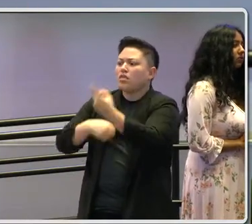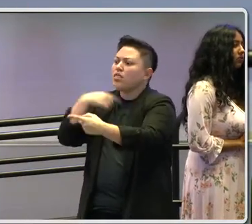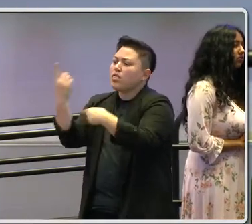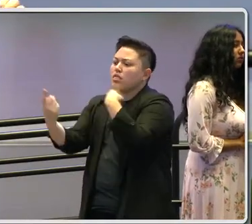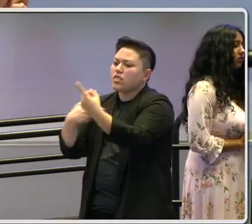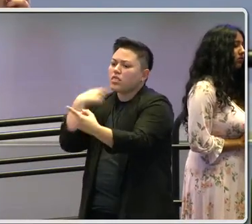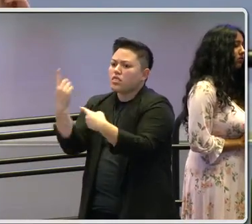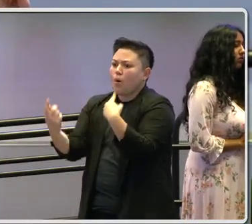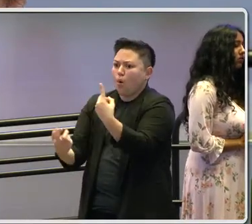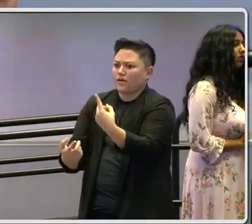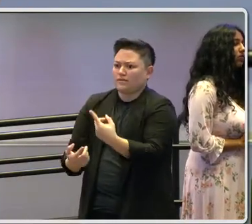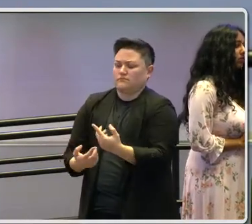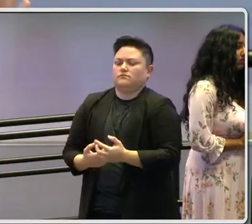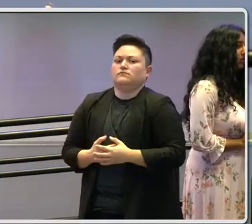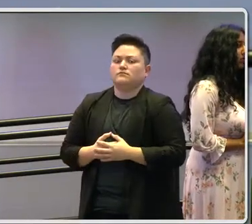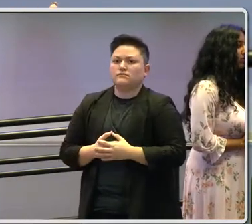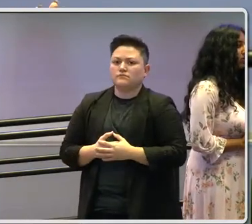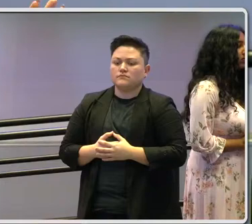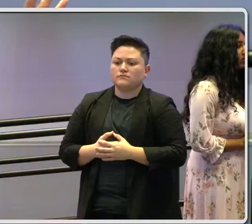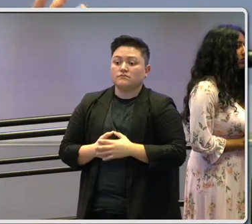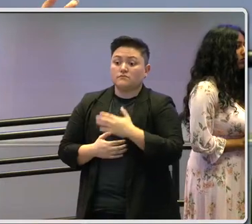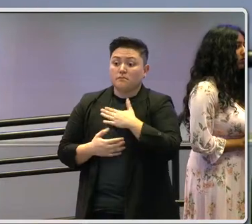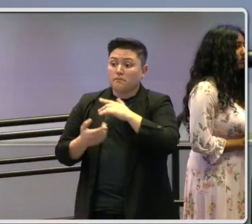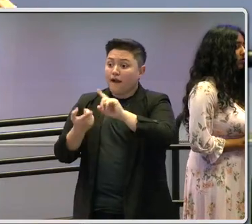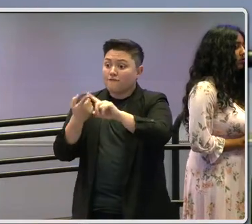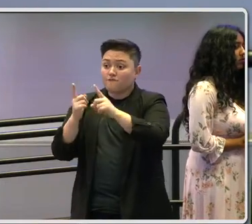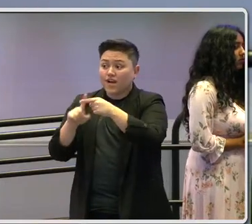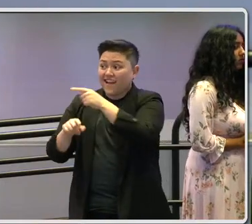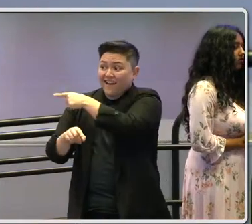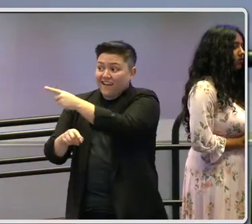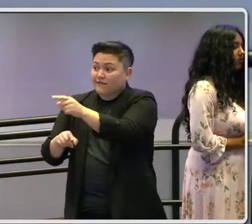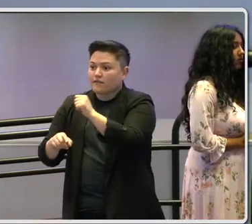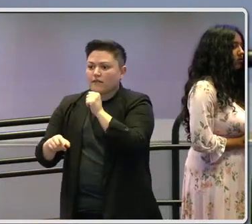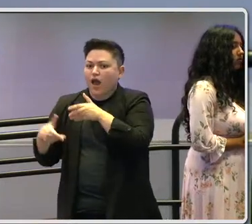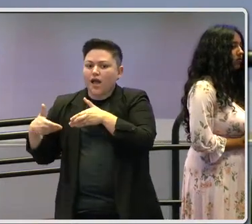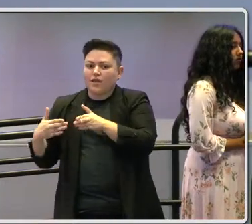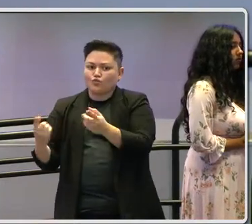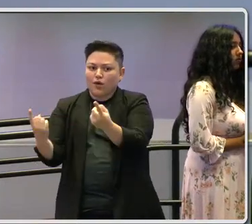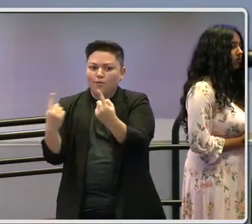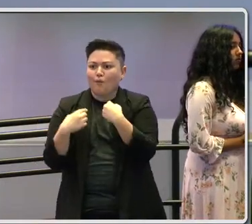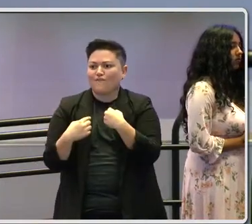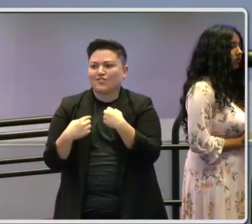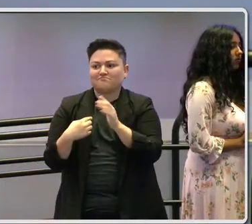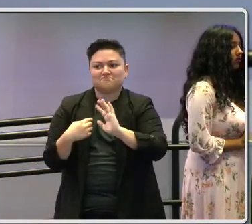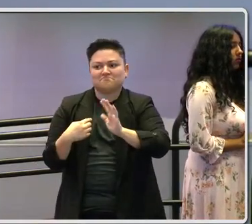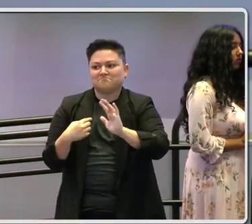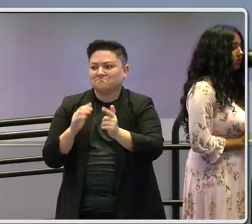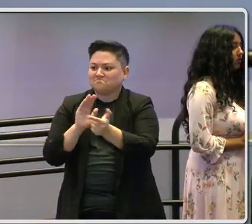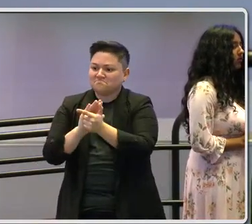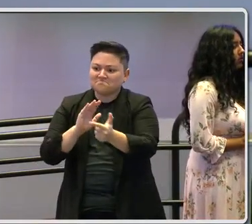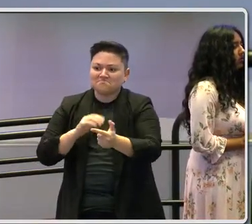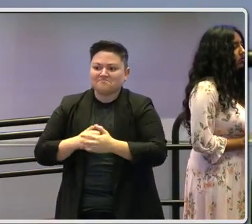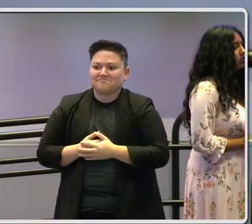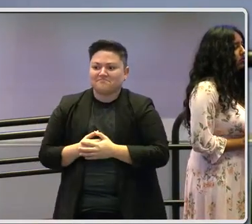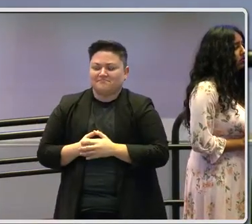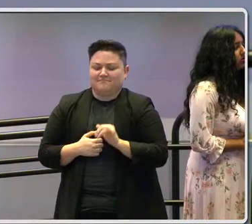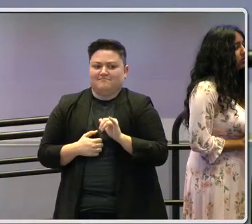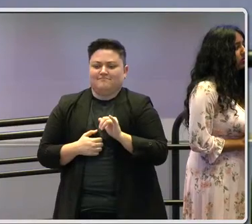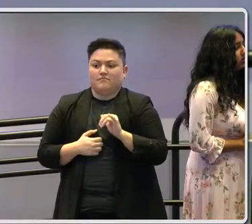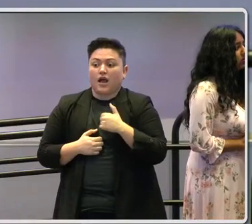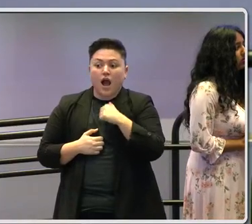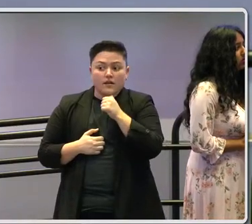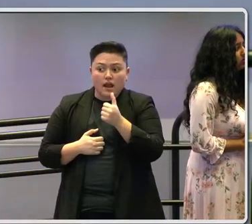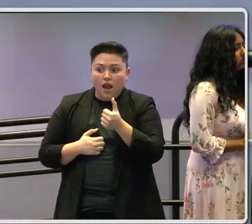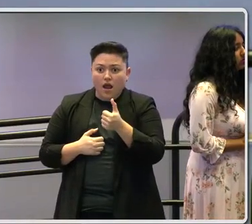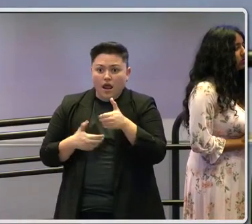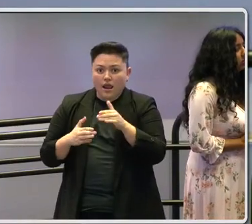way. None of my friends were allowed to come over to my house when I was young. I wasn't allowed to go to